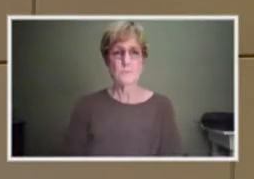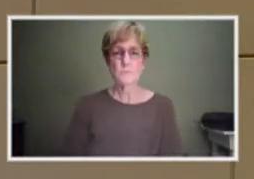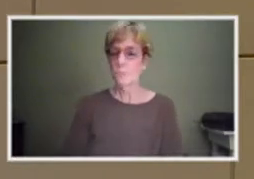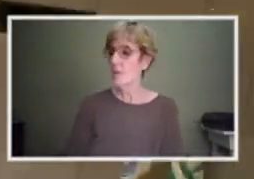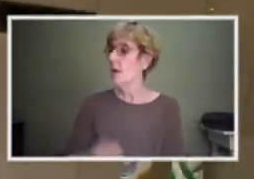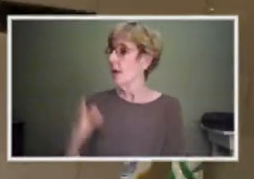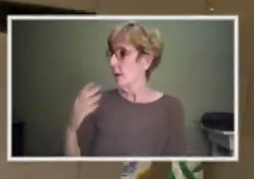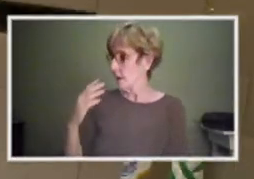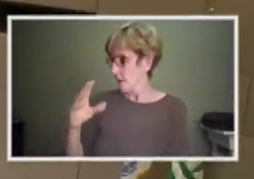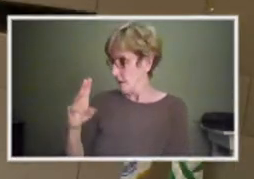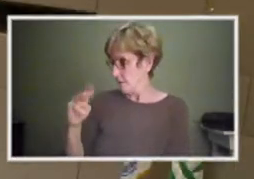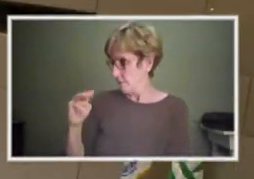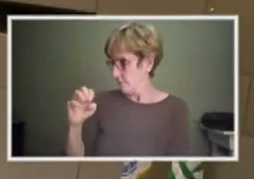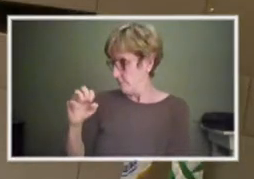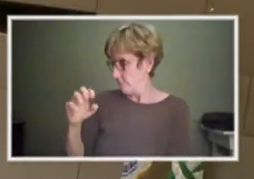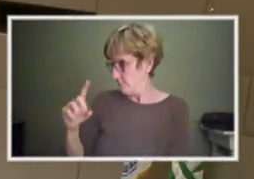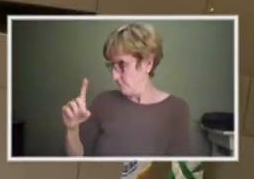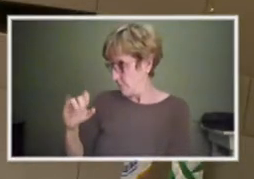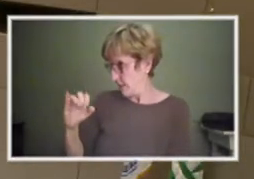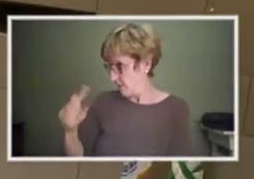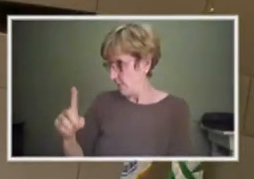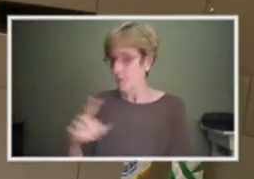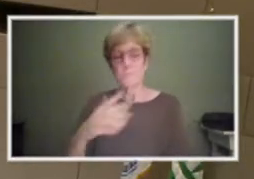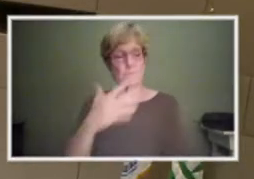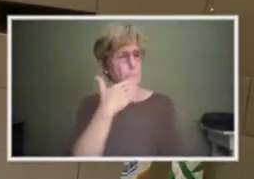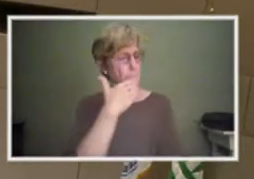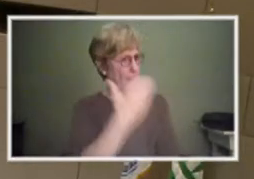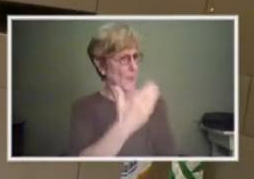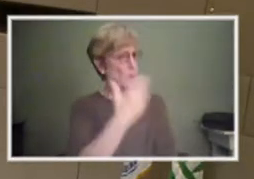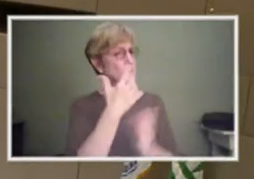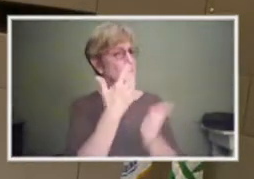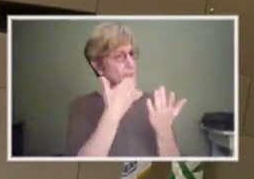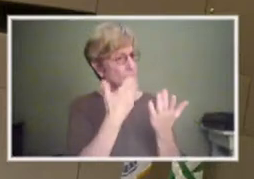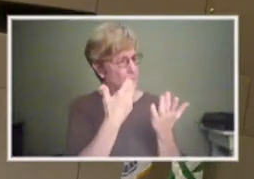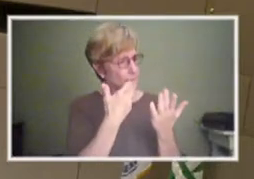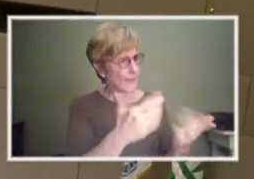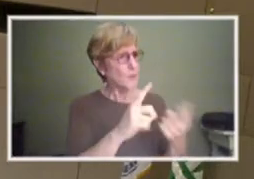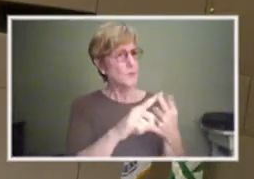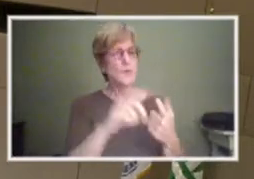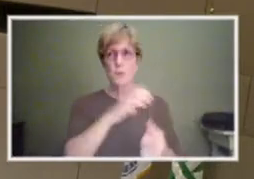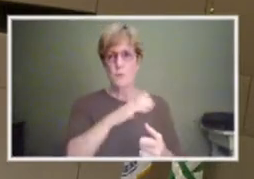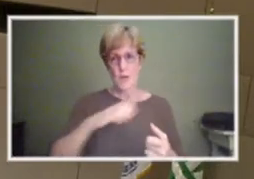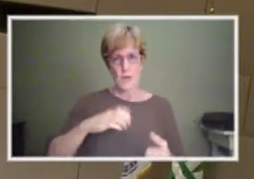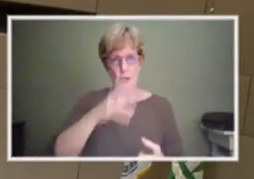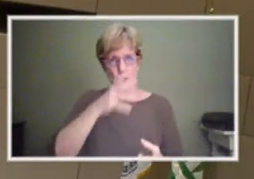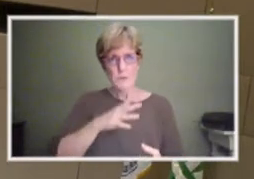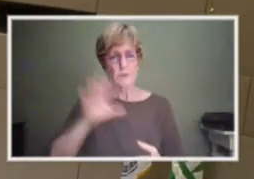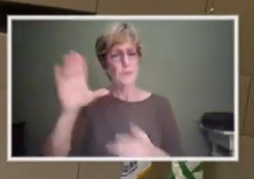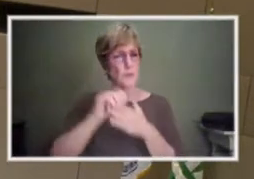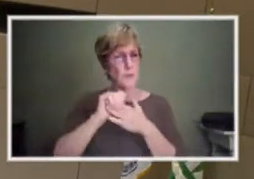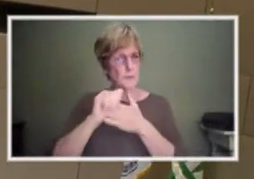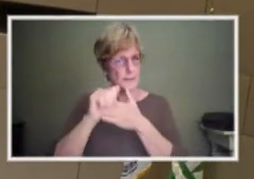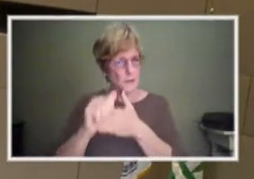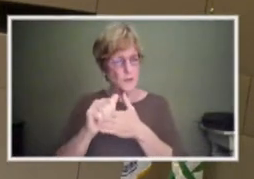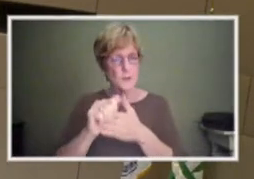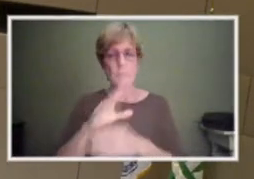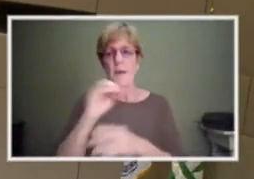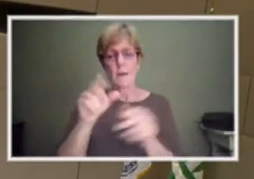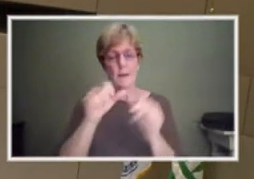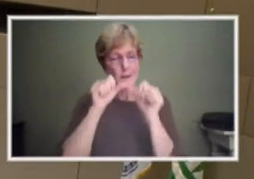would like to echo the thank you for our Congresswoman for her leadership and continuing